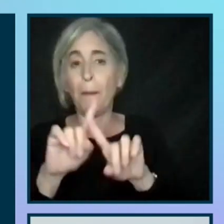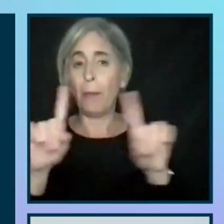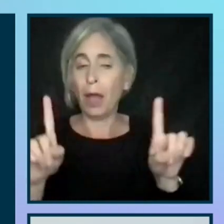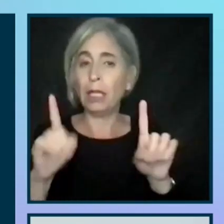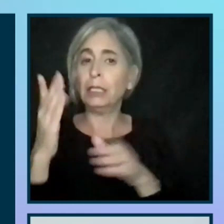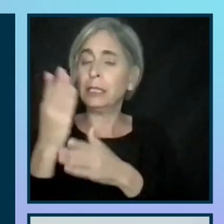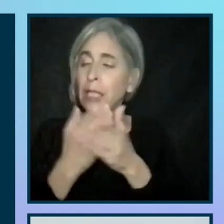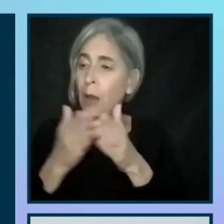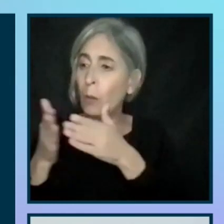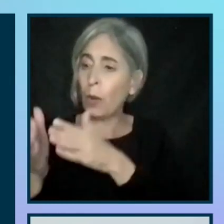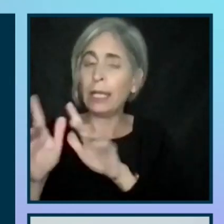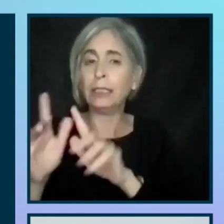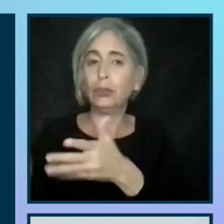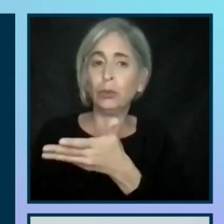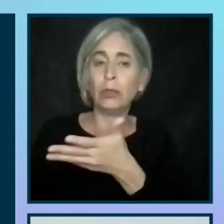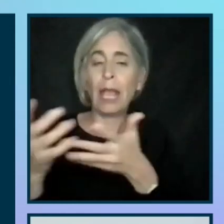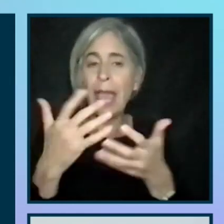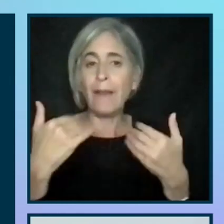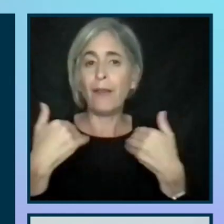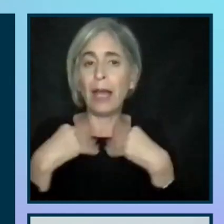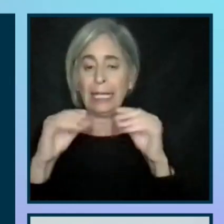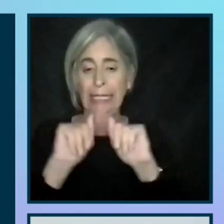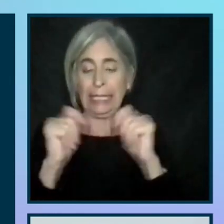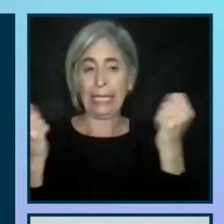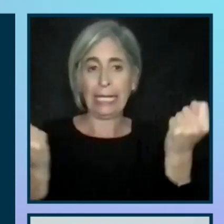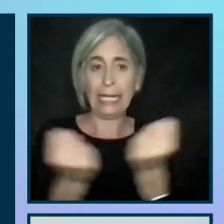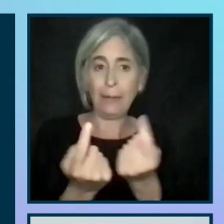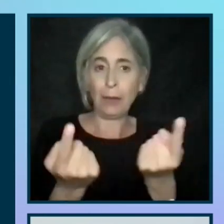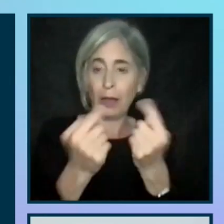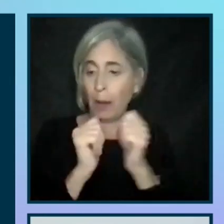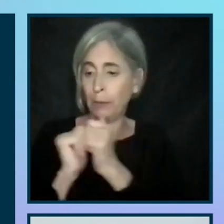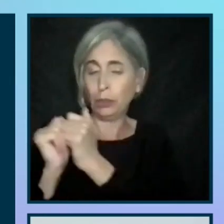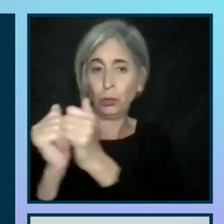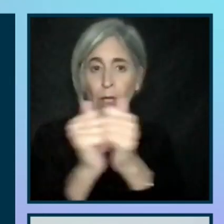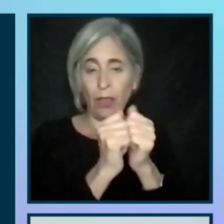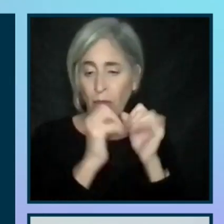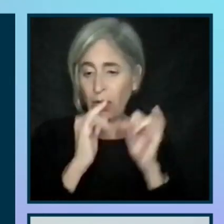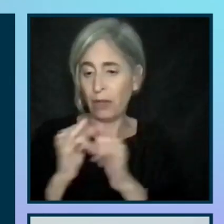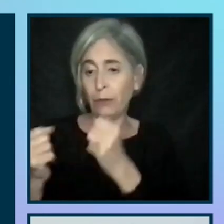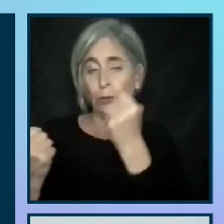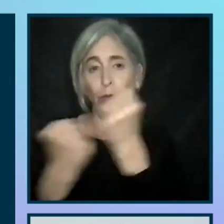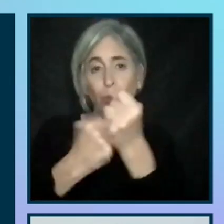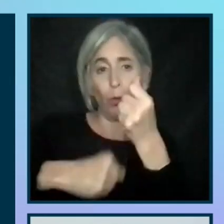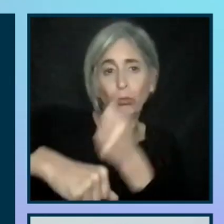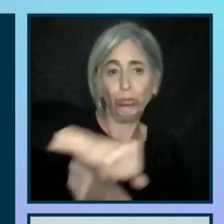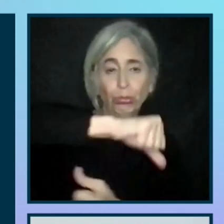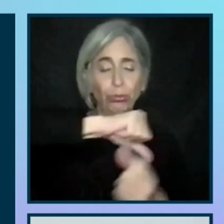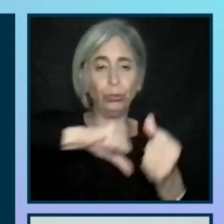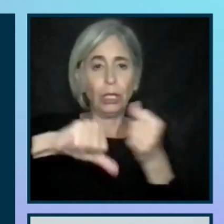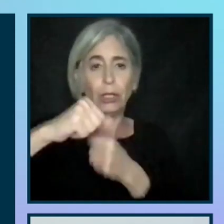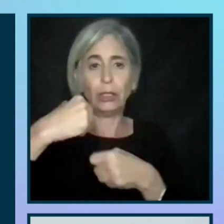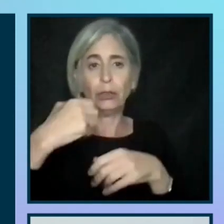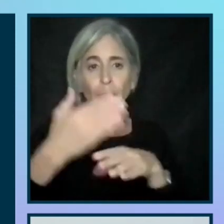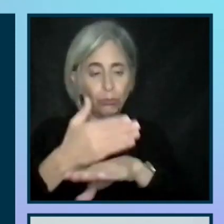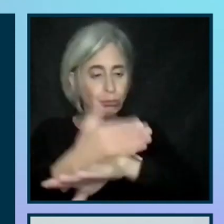to put together a team of motivated, committed, and skilled individuals who can support each other to make progress on accessibility.